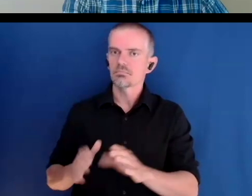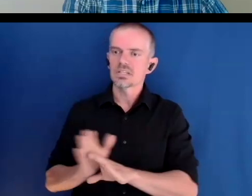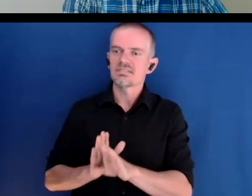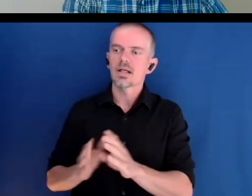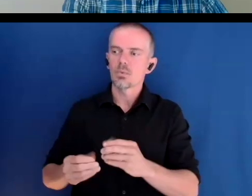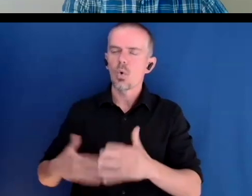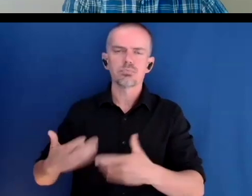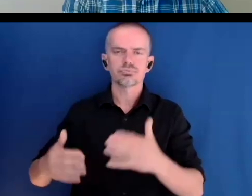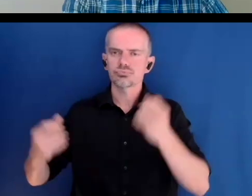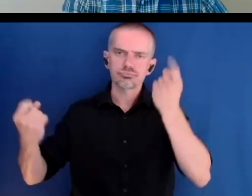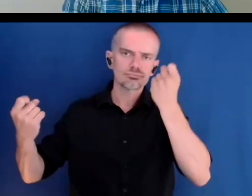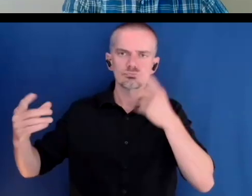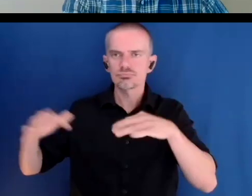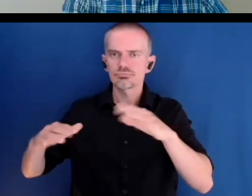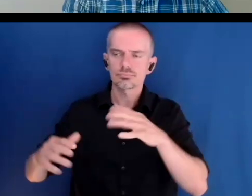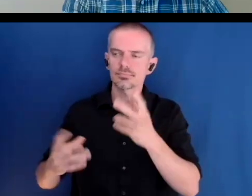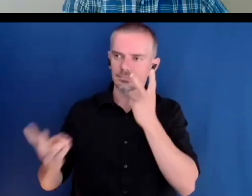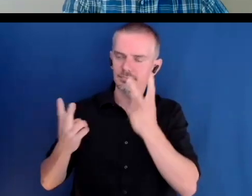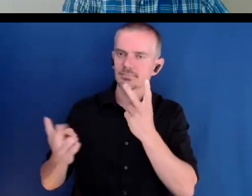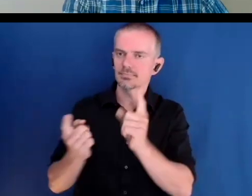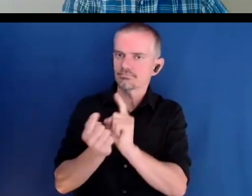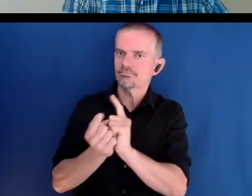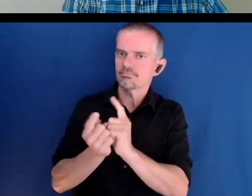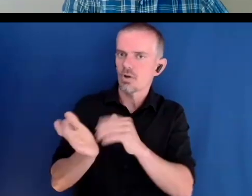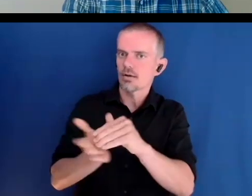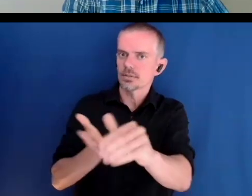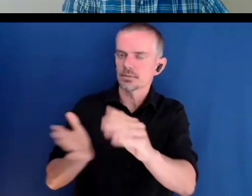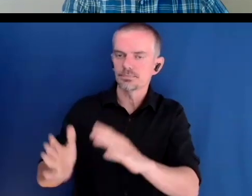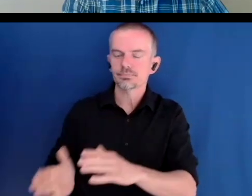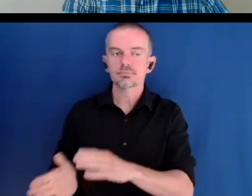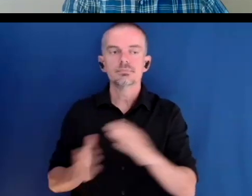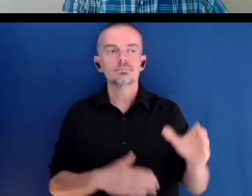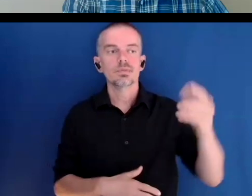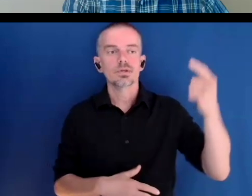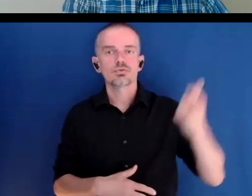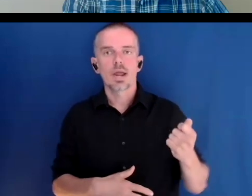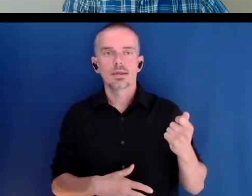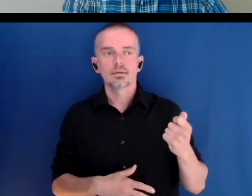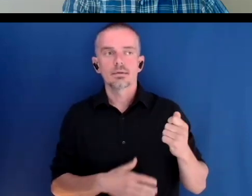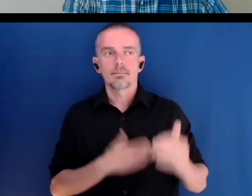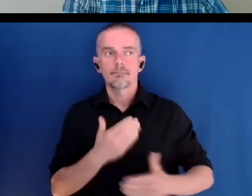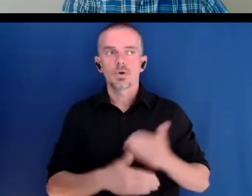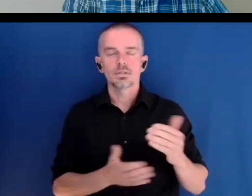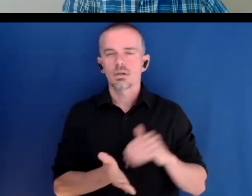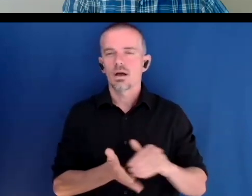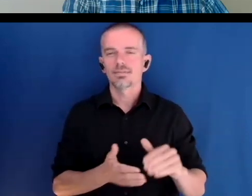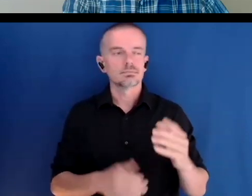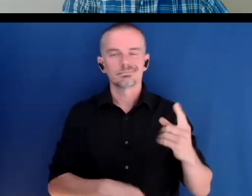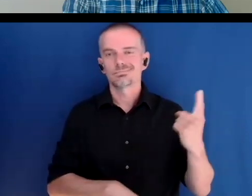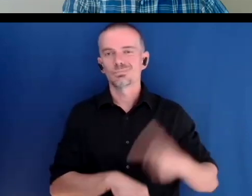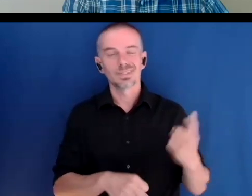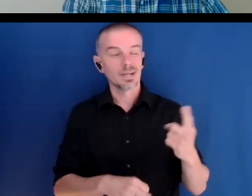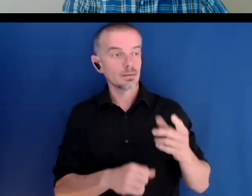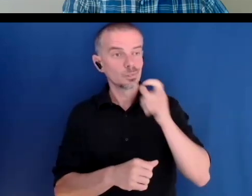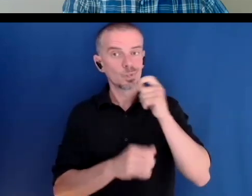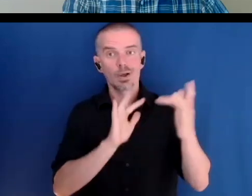that and have kind of repeated experiences together. This grant process, a lot of times it's going to be a one-off. Maybe